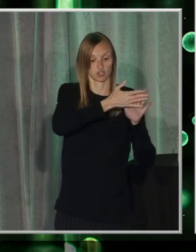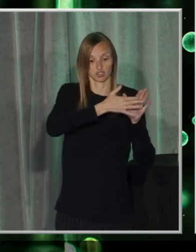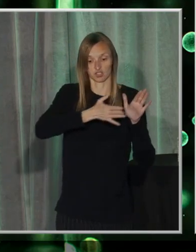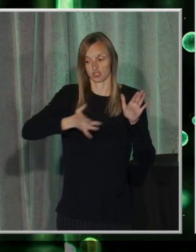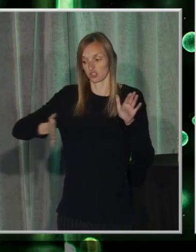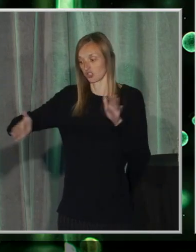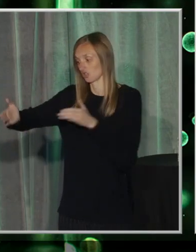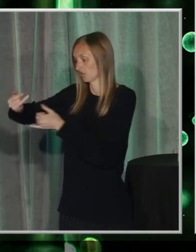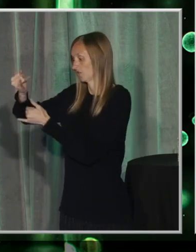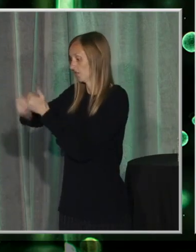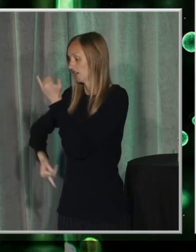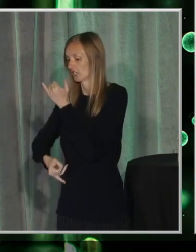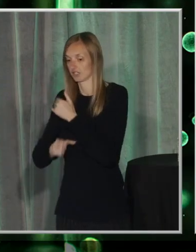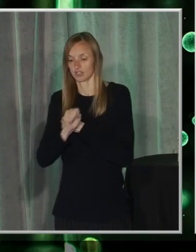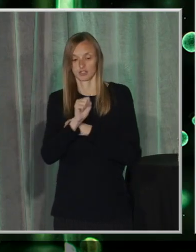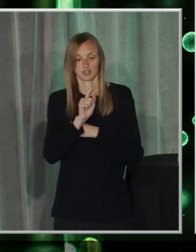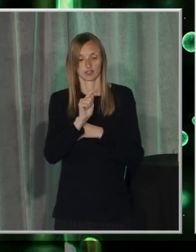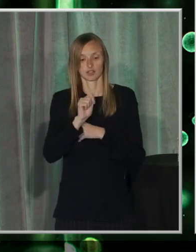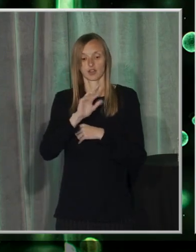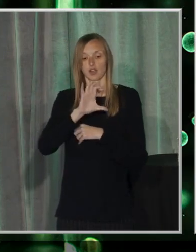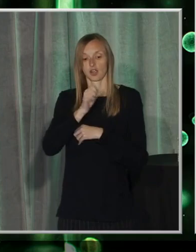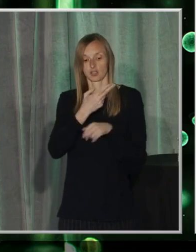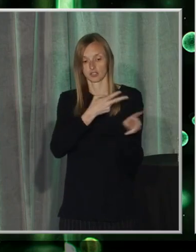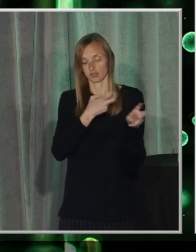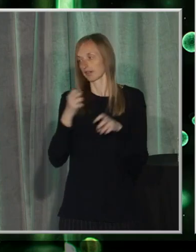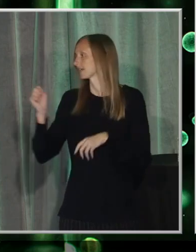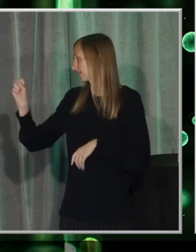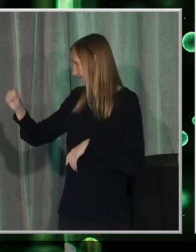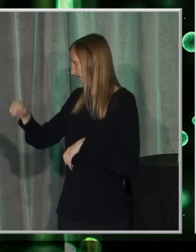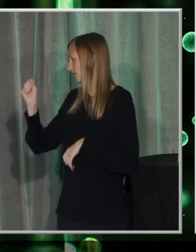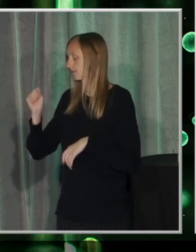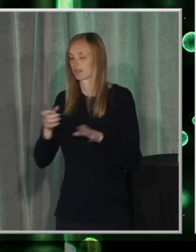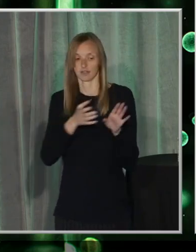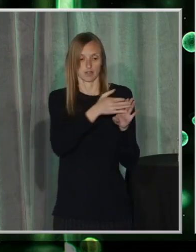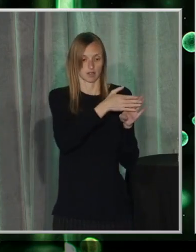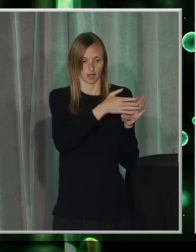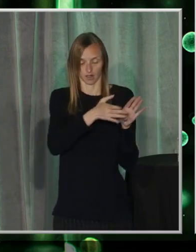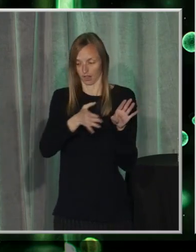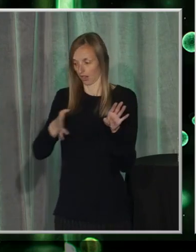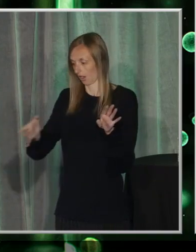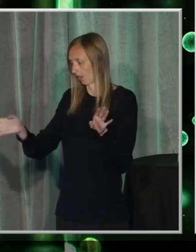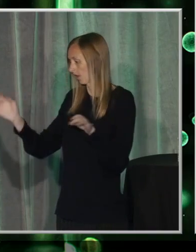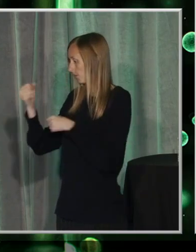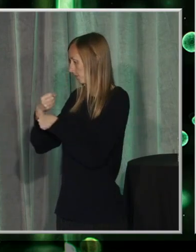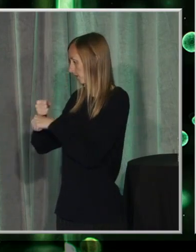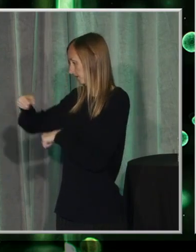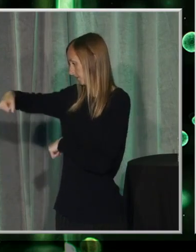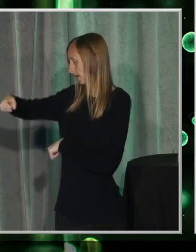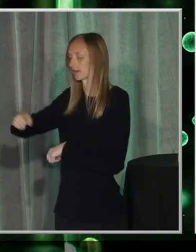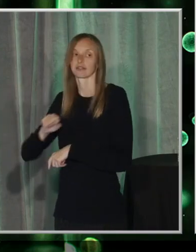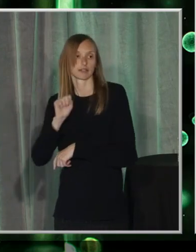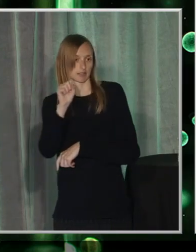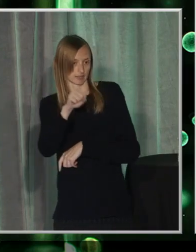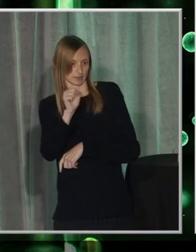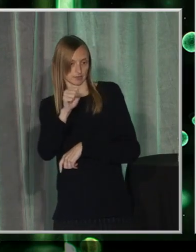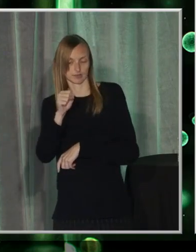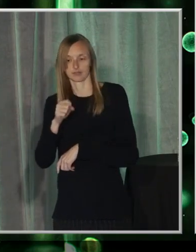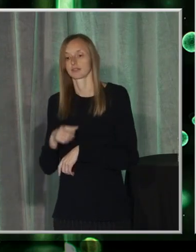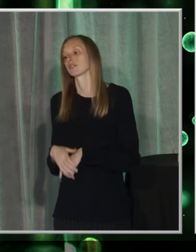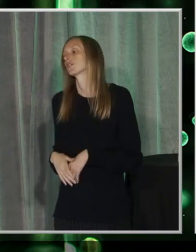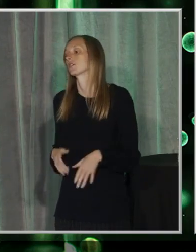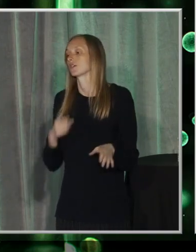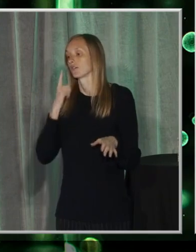starch extraction as yes. well as, okay, all the way through to production of yes. the bag? Yes. And in terms